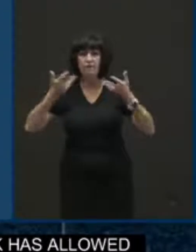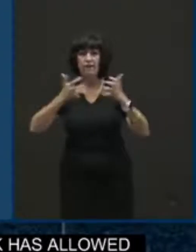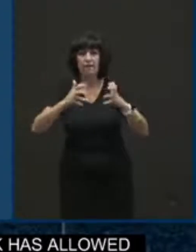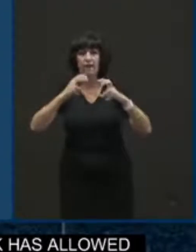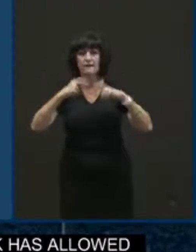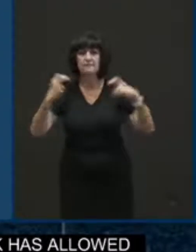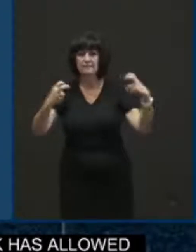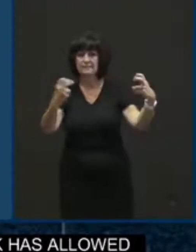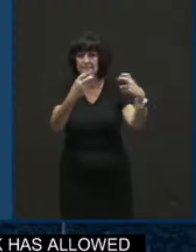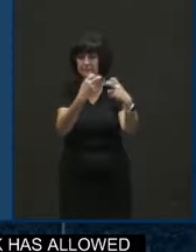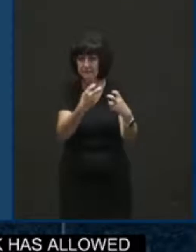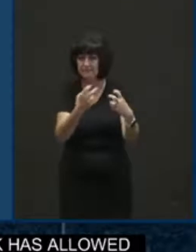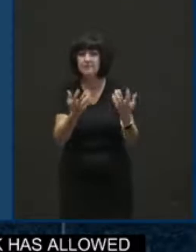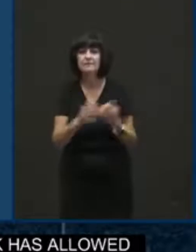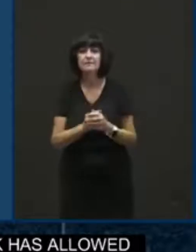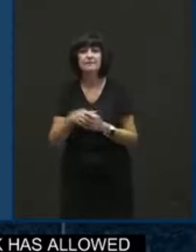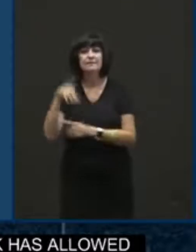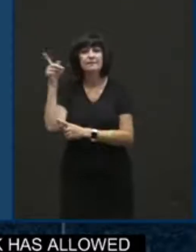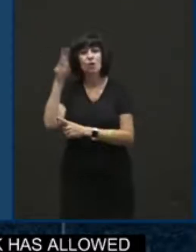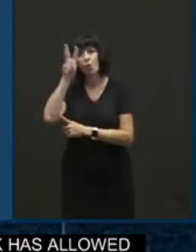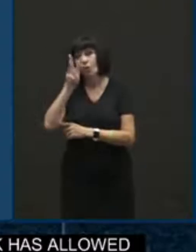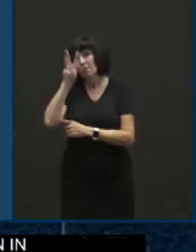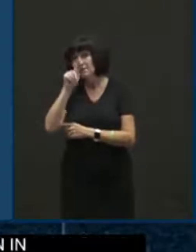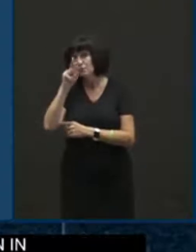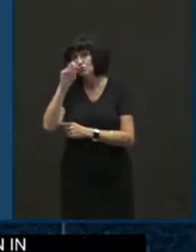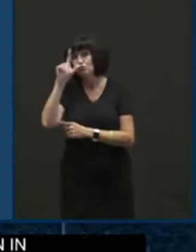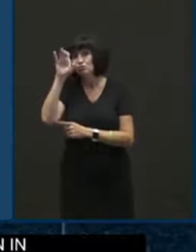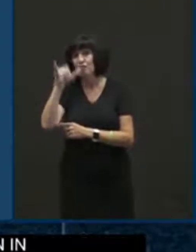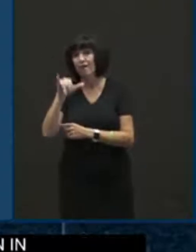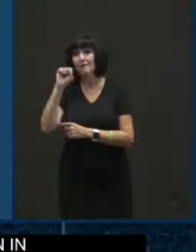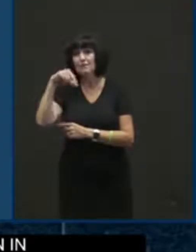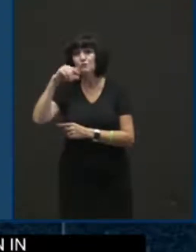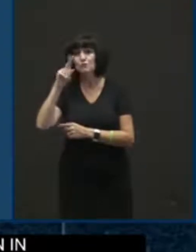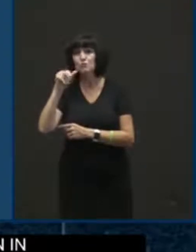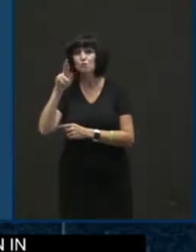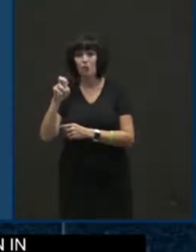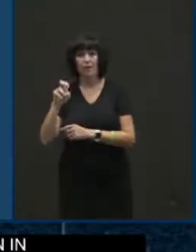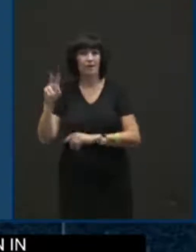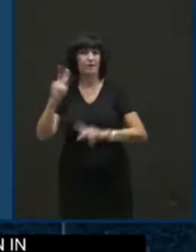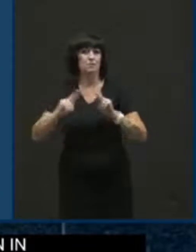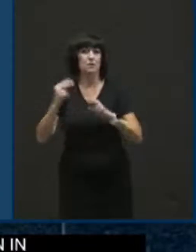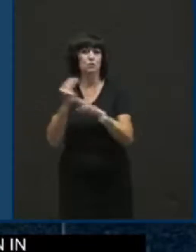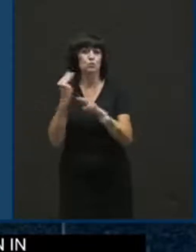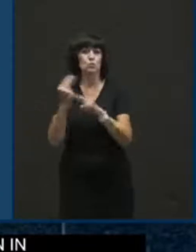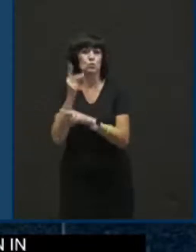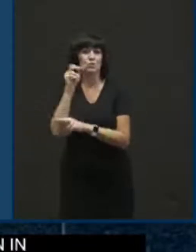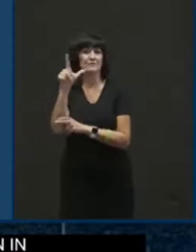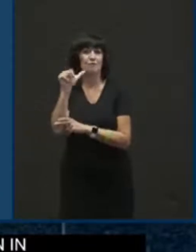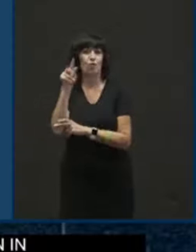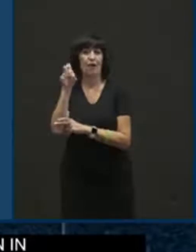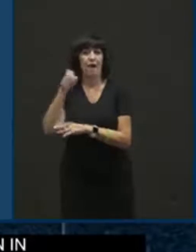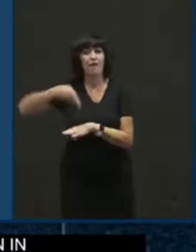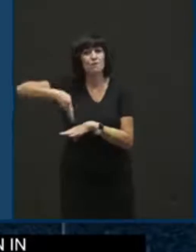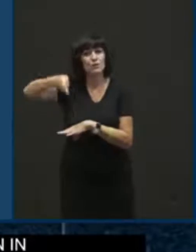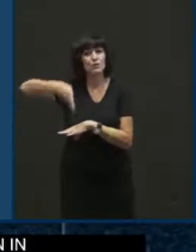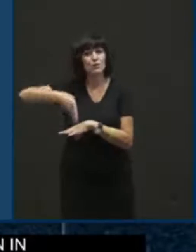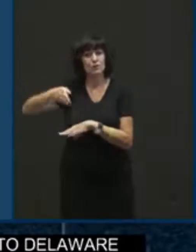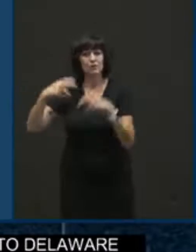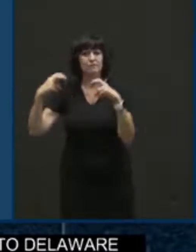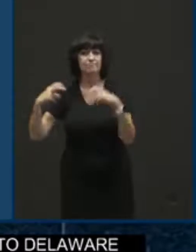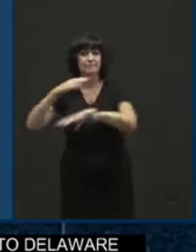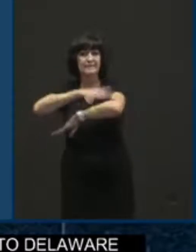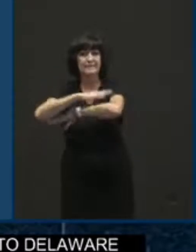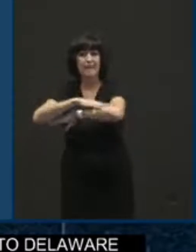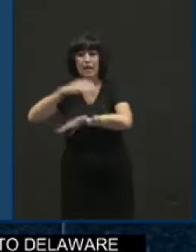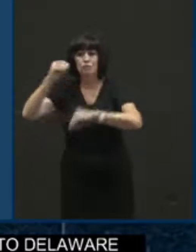out onto Delaware Avenue, and it looks like lots of people are taking advantage of that. Just one of the ways that we've been able to help